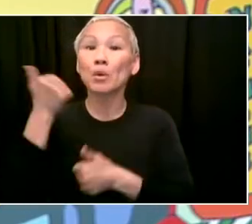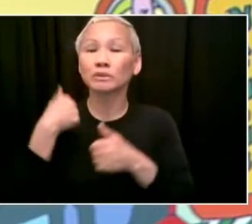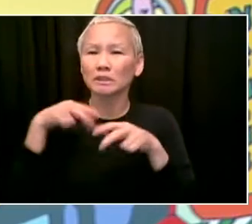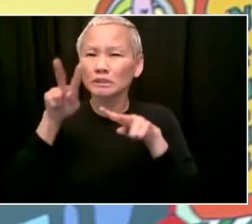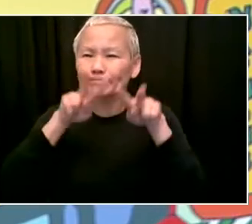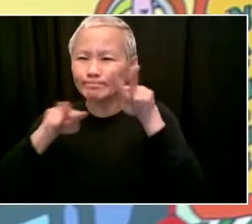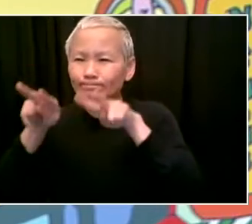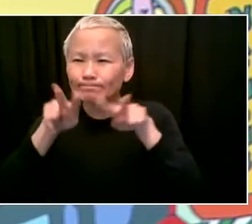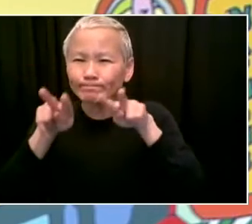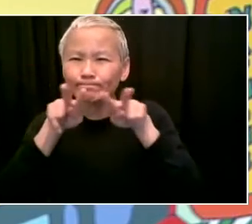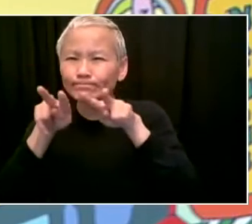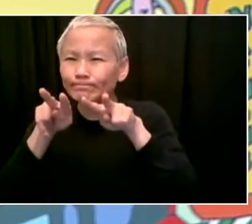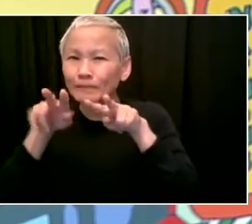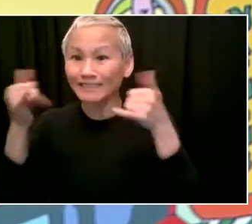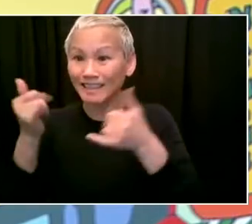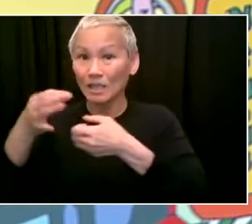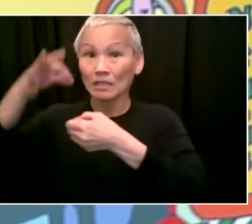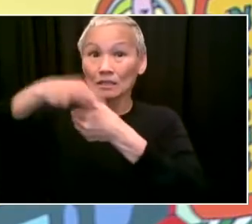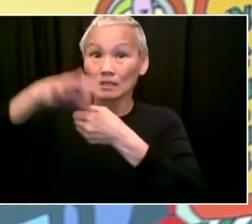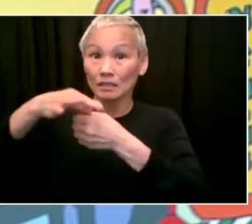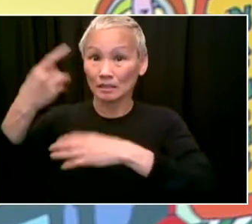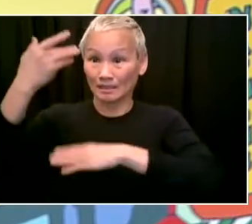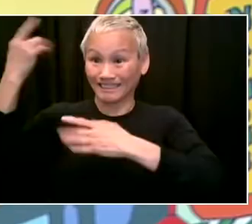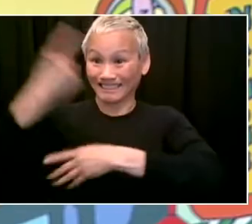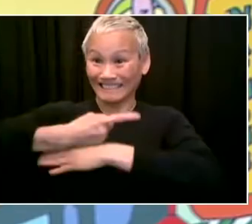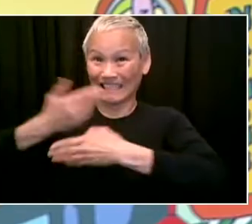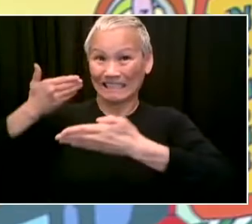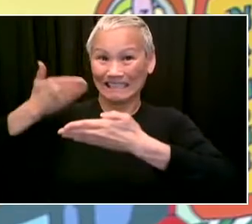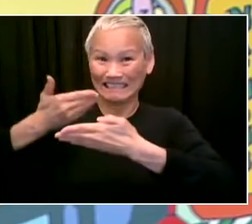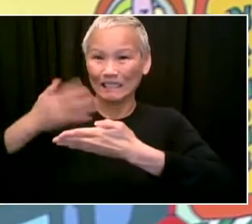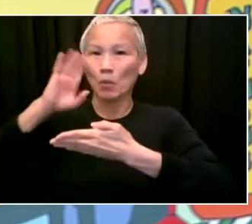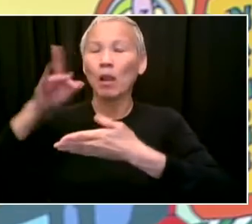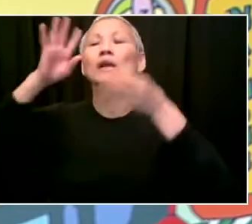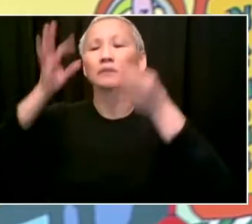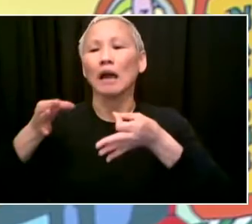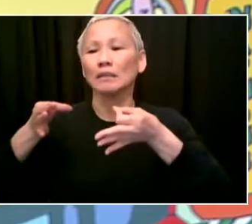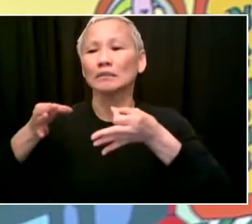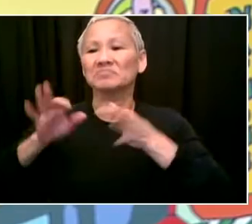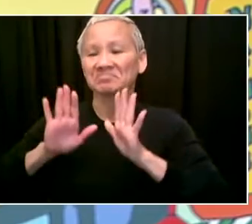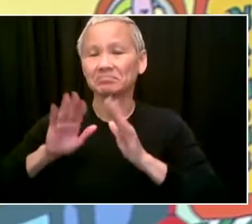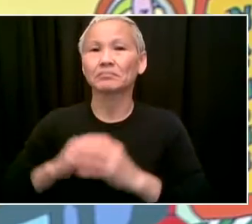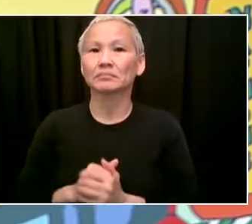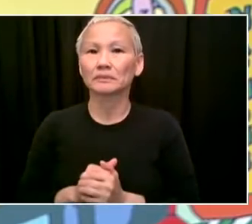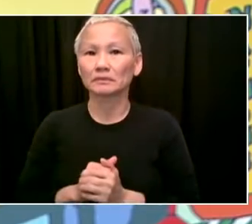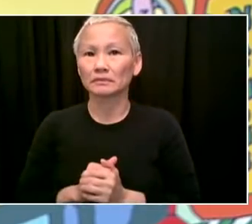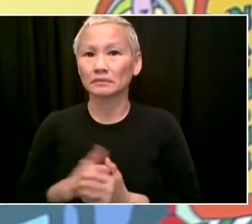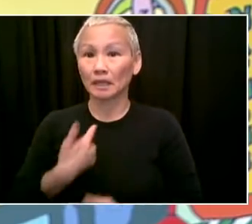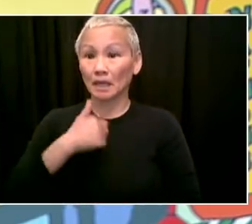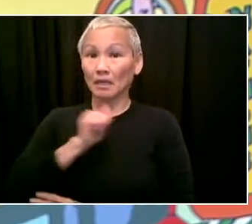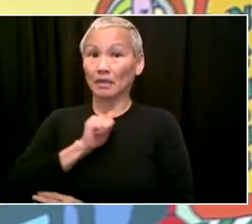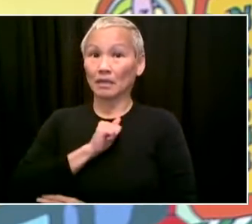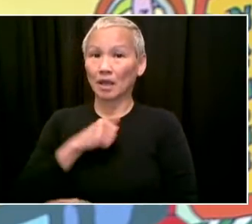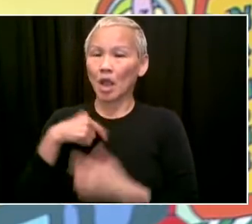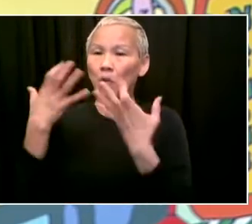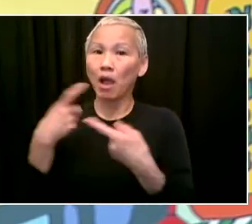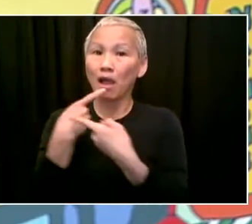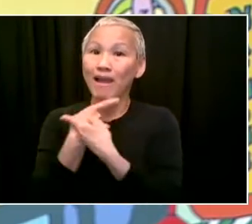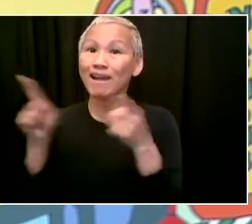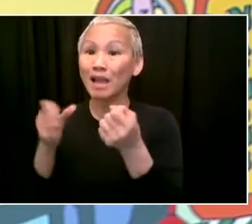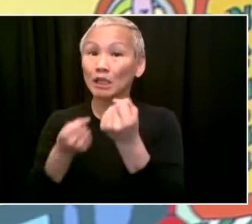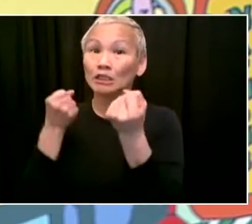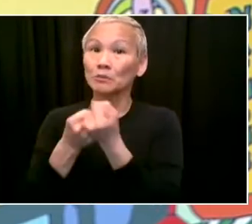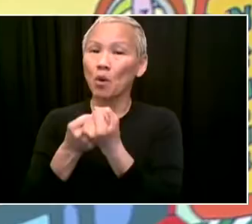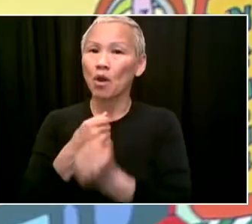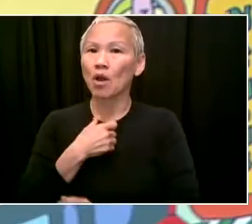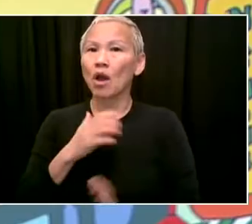want to say anything about any of the candidates, I will come to that decision in the right moment, but really don't want to analyze each one at